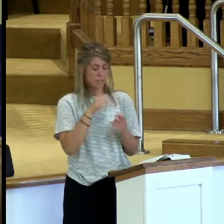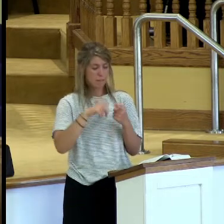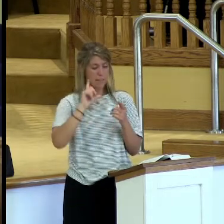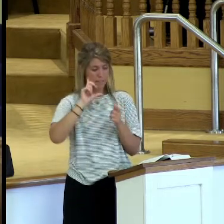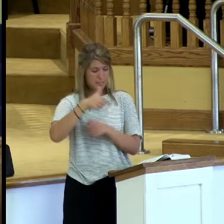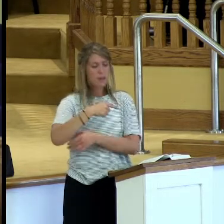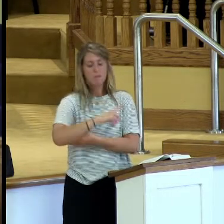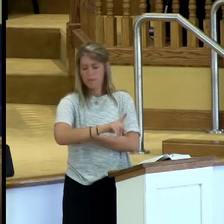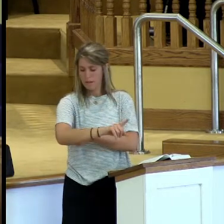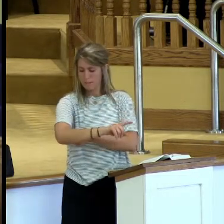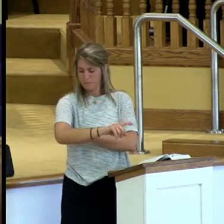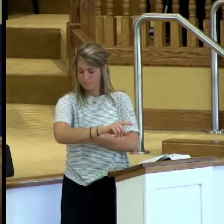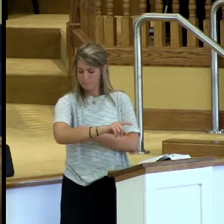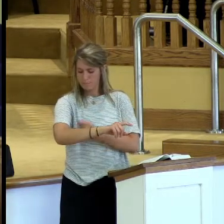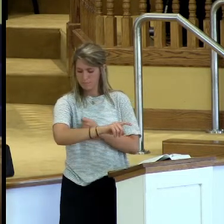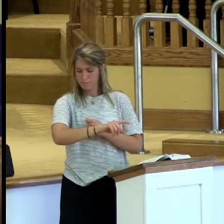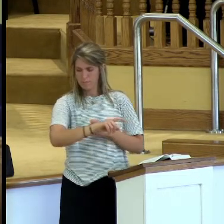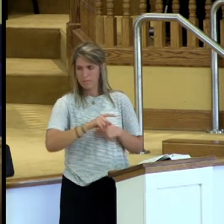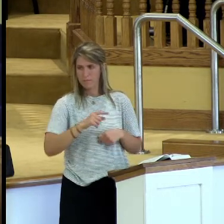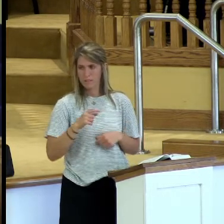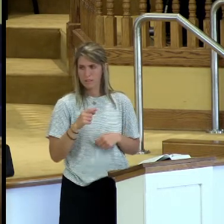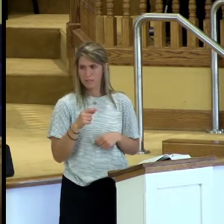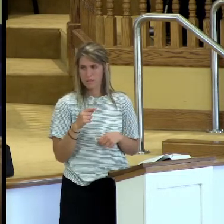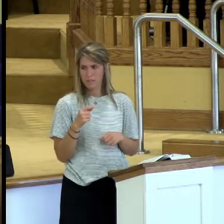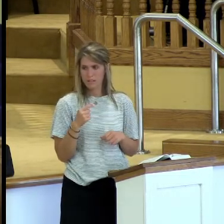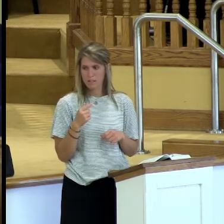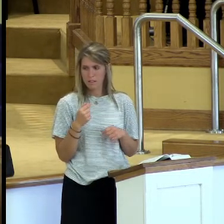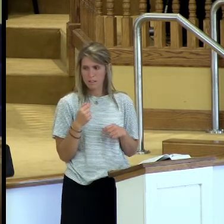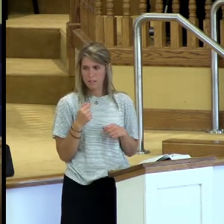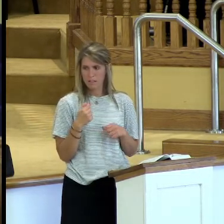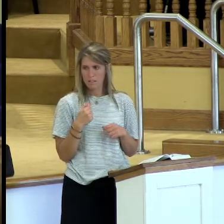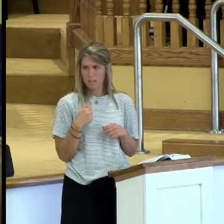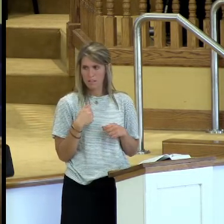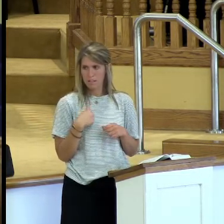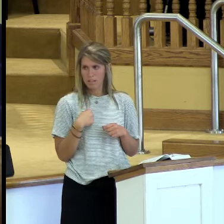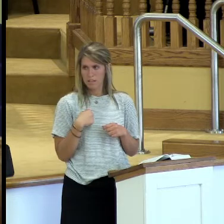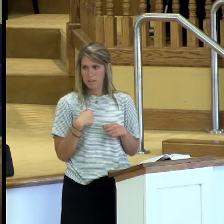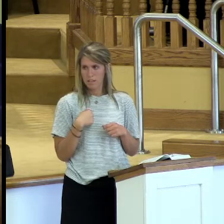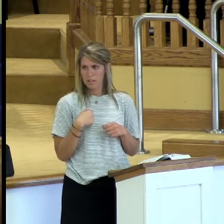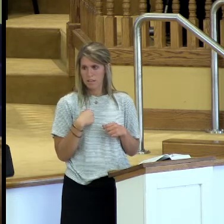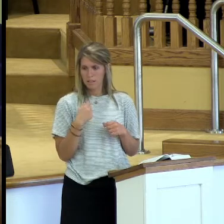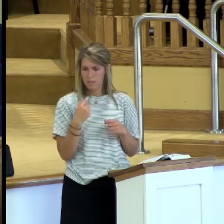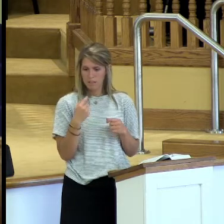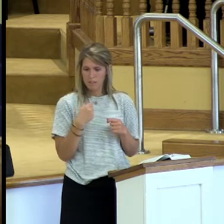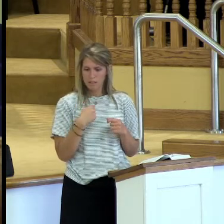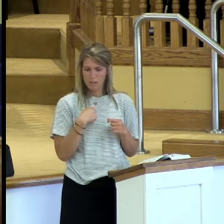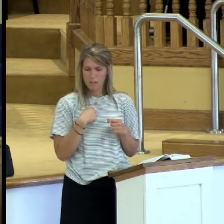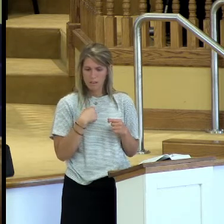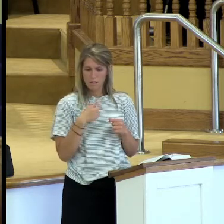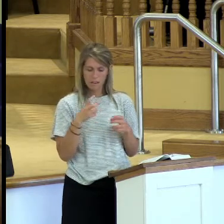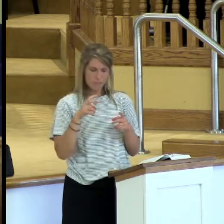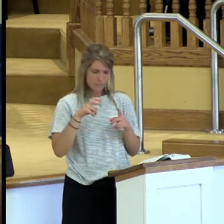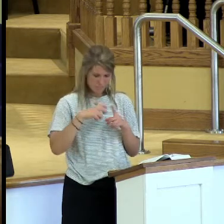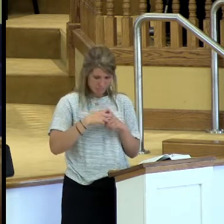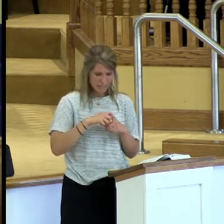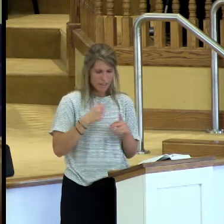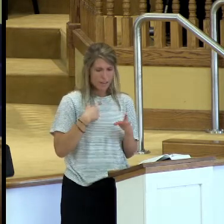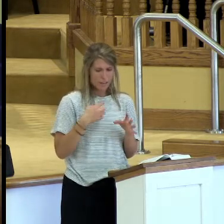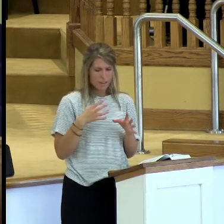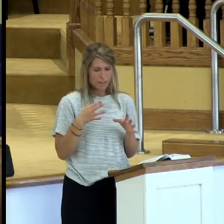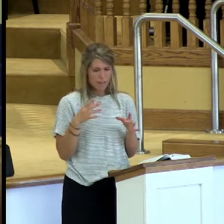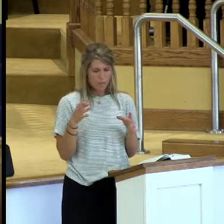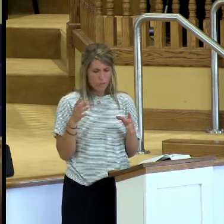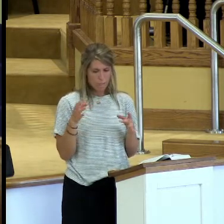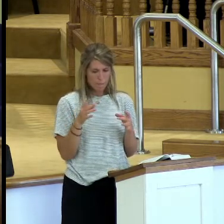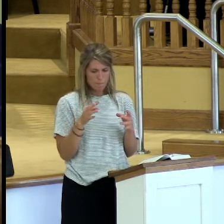later. I thought I was serving my country in the United States military. I was a gas turbine mechanic. I was visit board